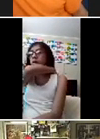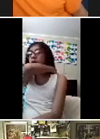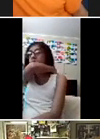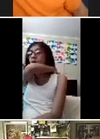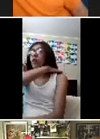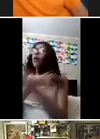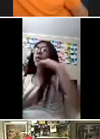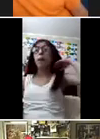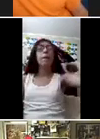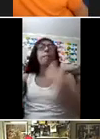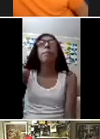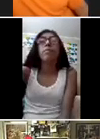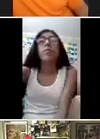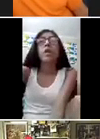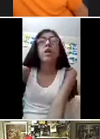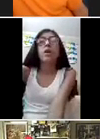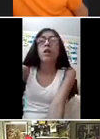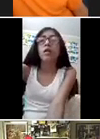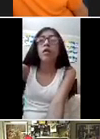a story about seeds and sowing.